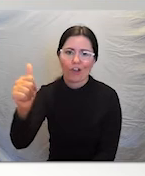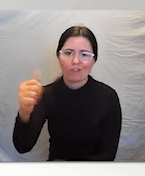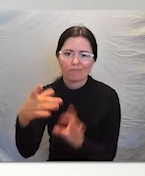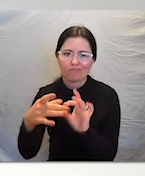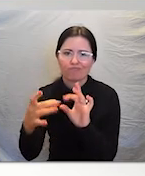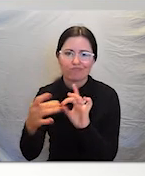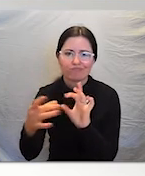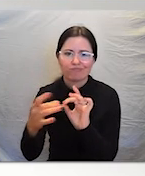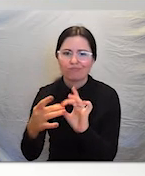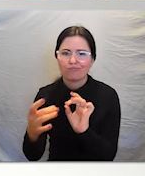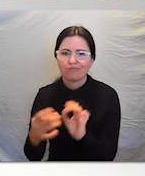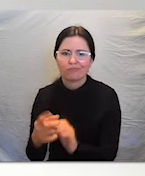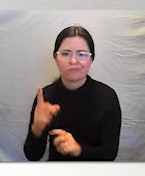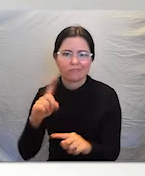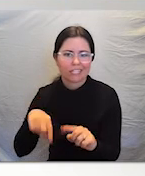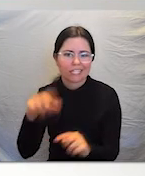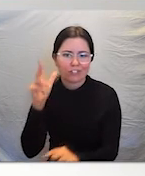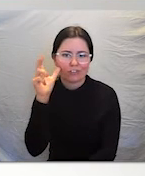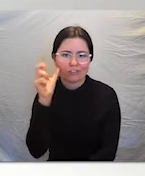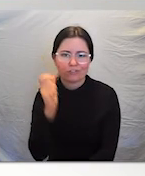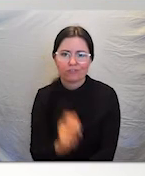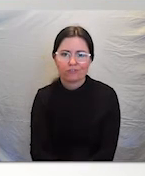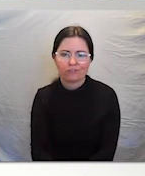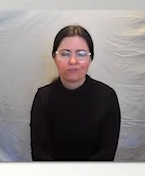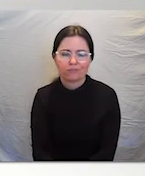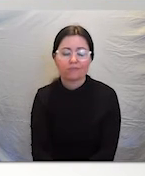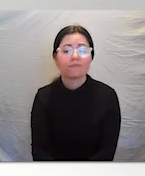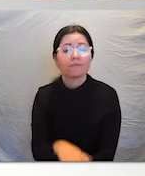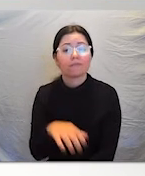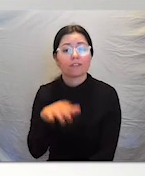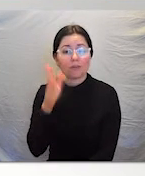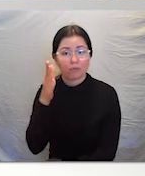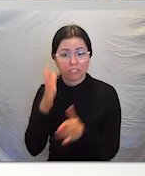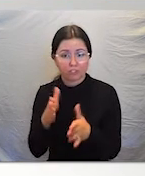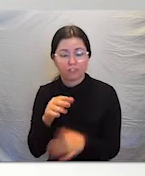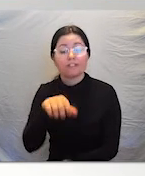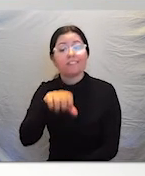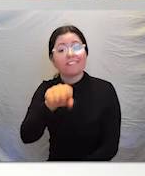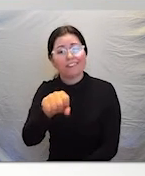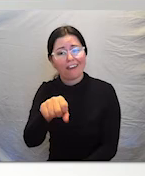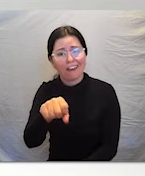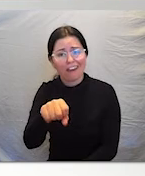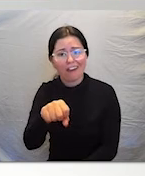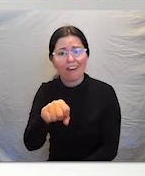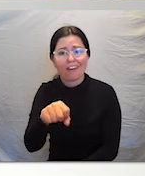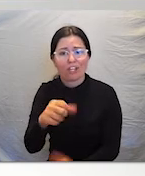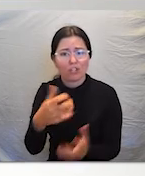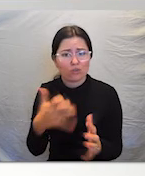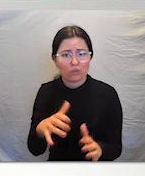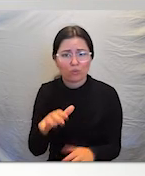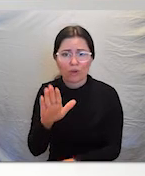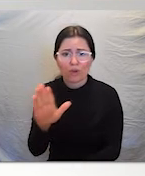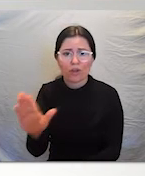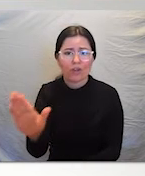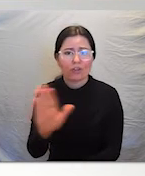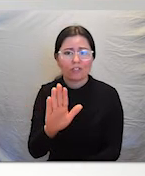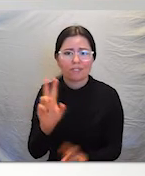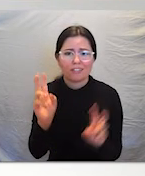there's this like ceiling over her where she's going to be. Yeah, you don't want her to be the token of the